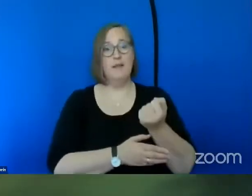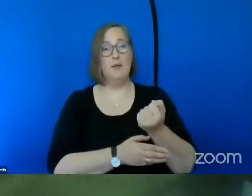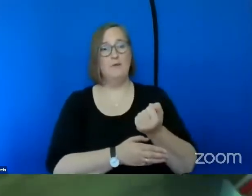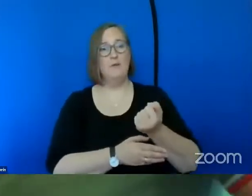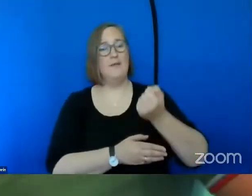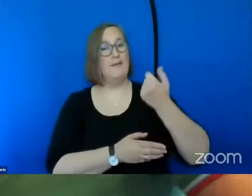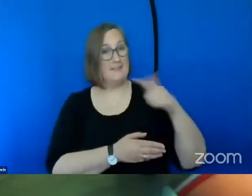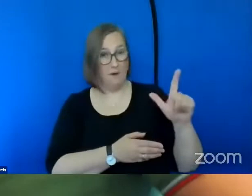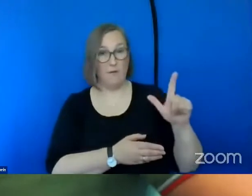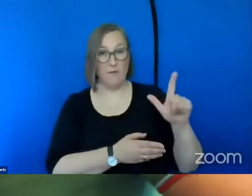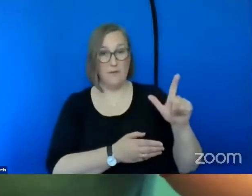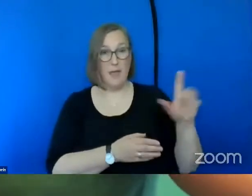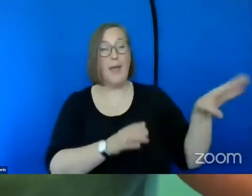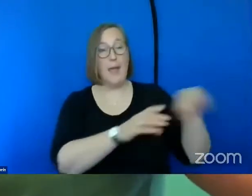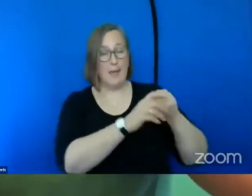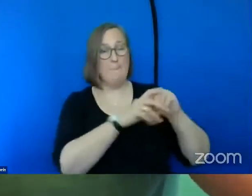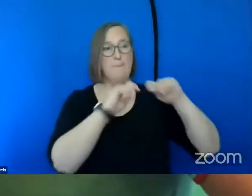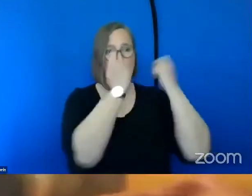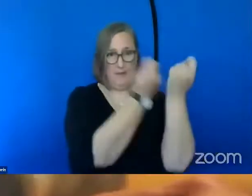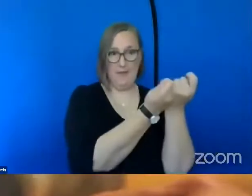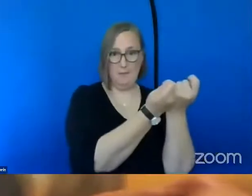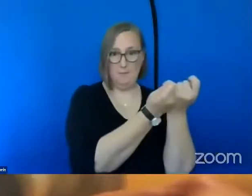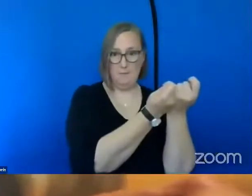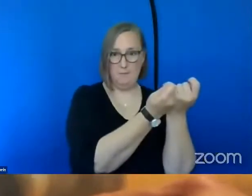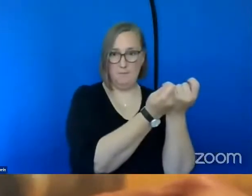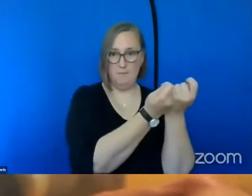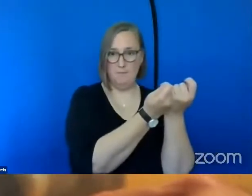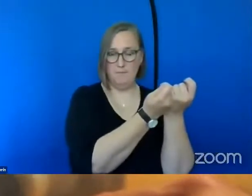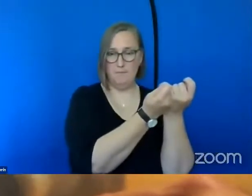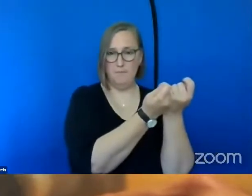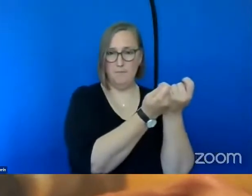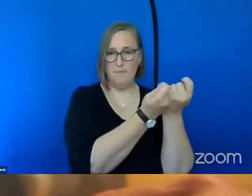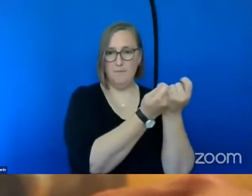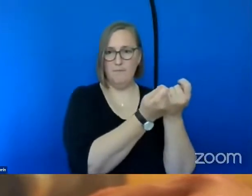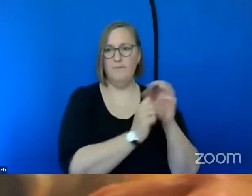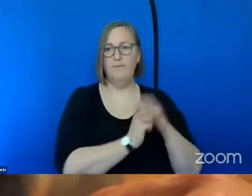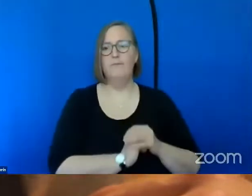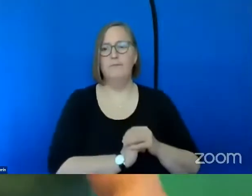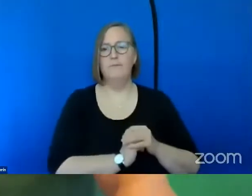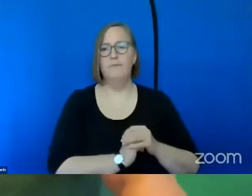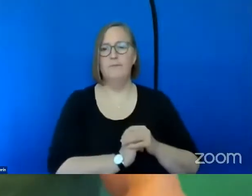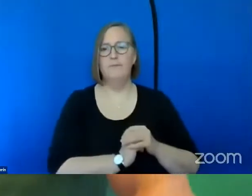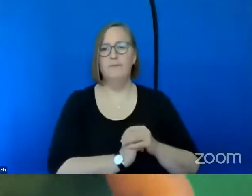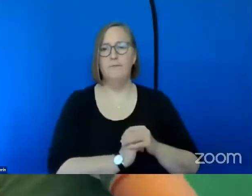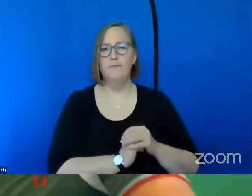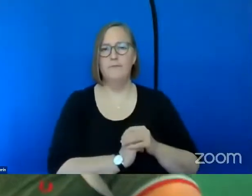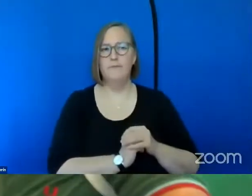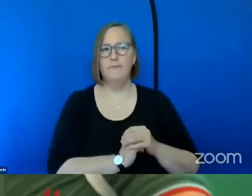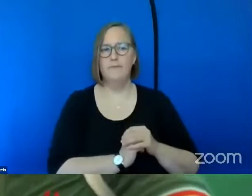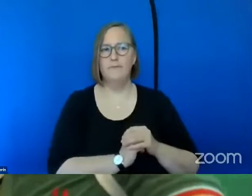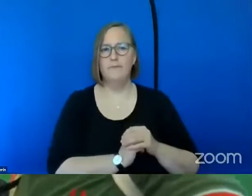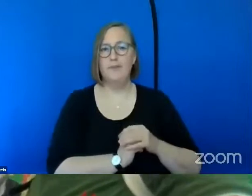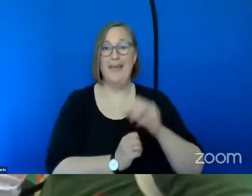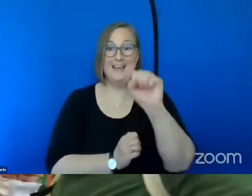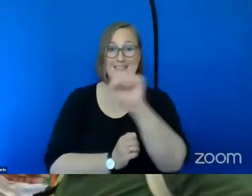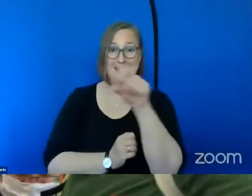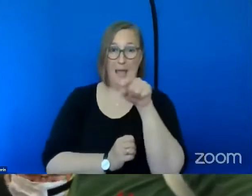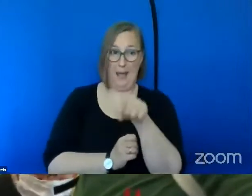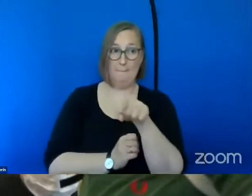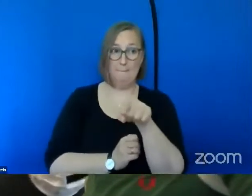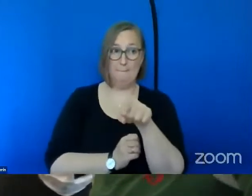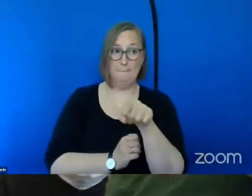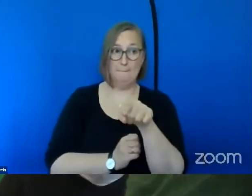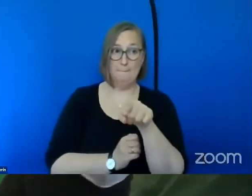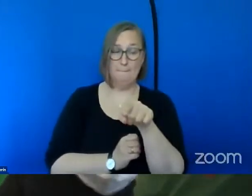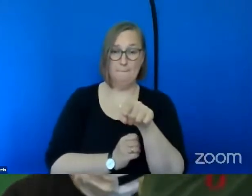Sam is particularly successful with prosthetic arms that are attached above the elbow. This team is competing in Paris.